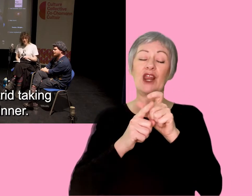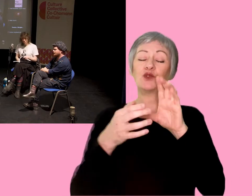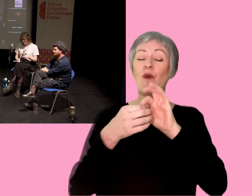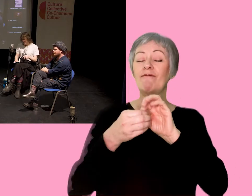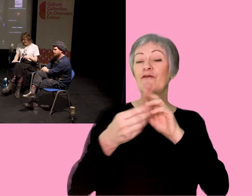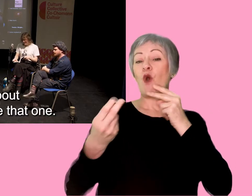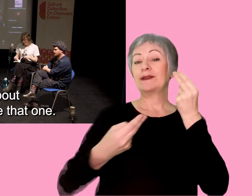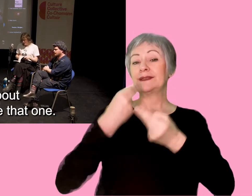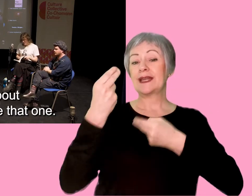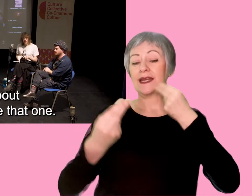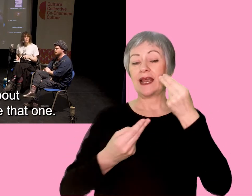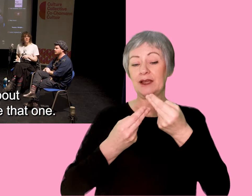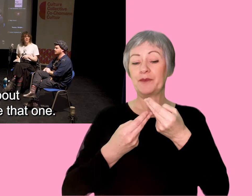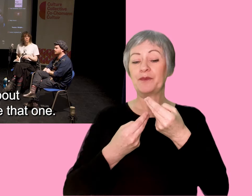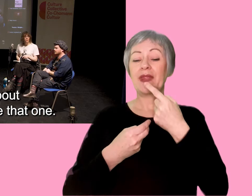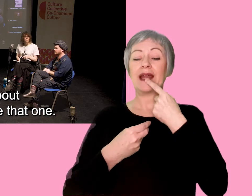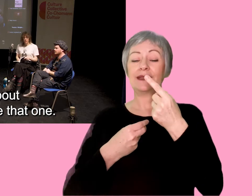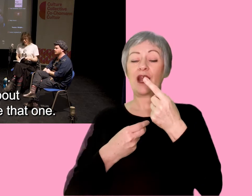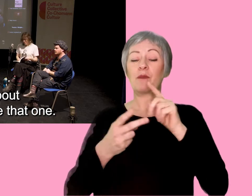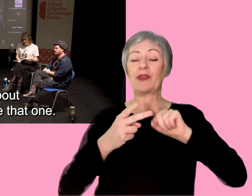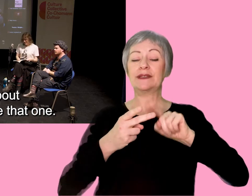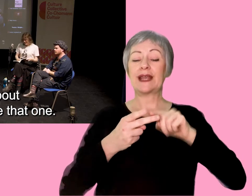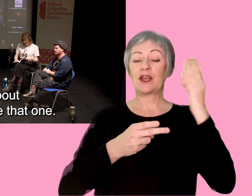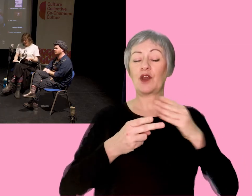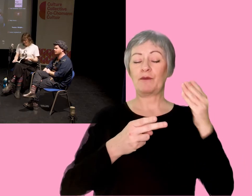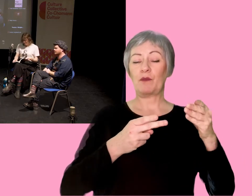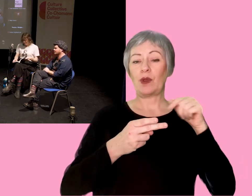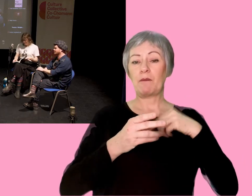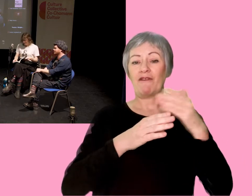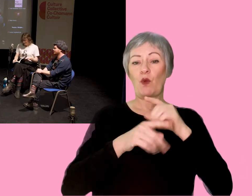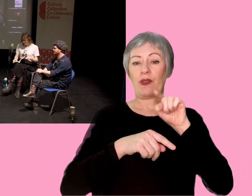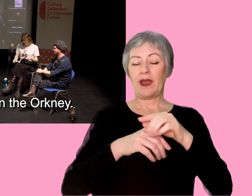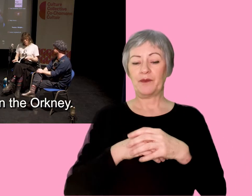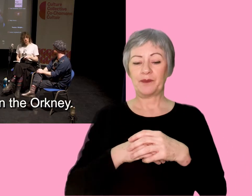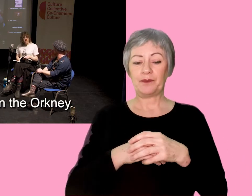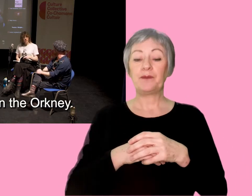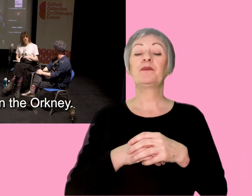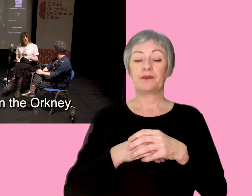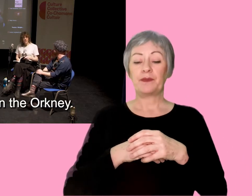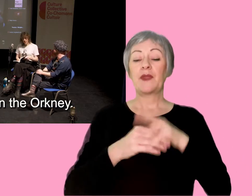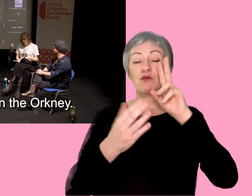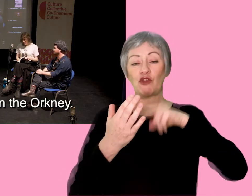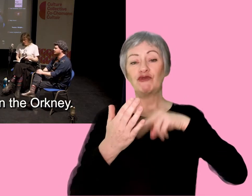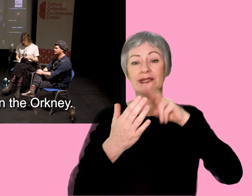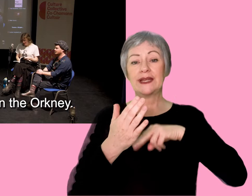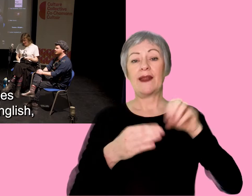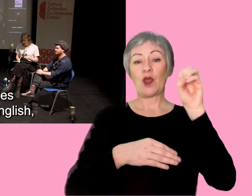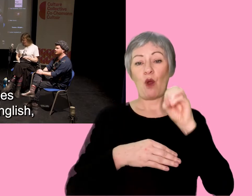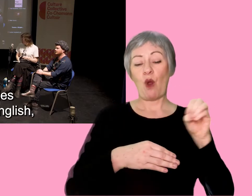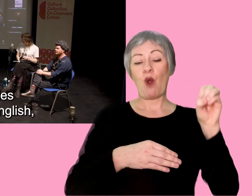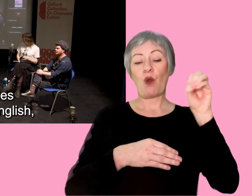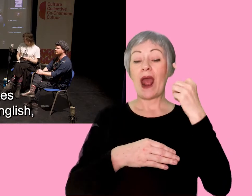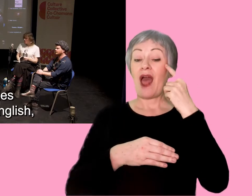dinner. And I'll tell you about the second poem before that one. And I'm just going to read it in the Orkney.